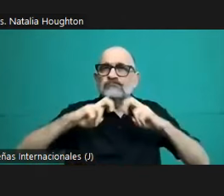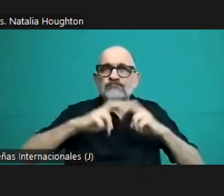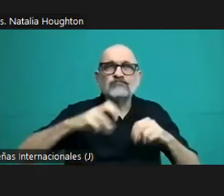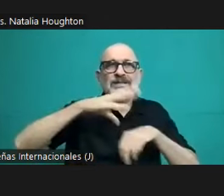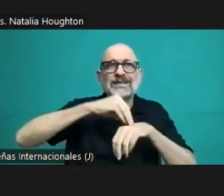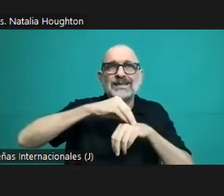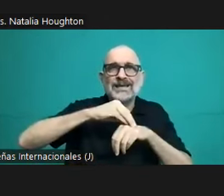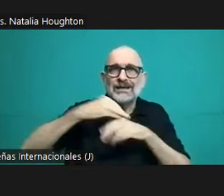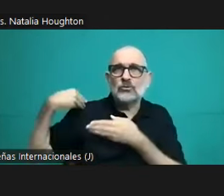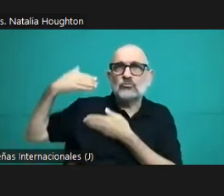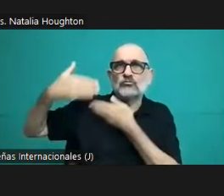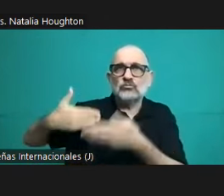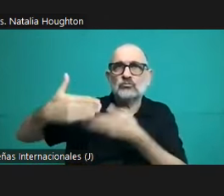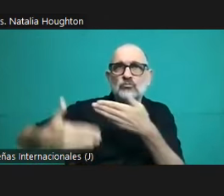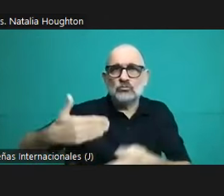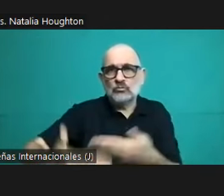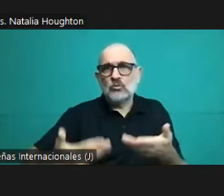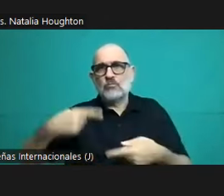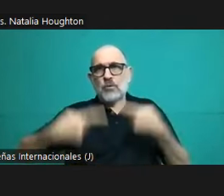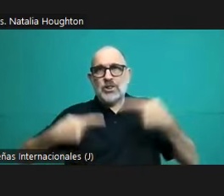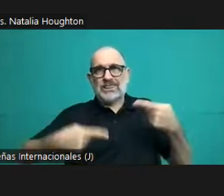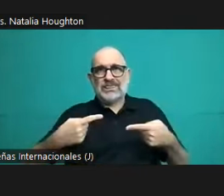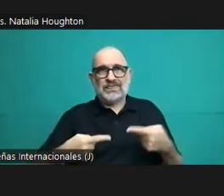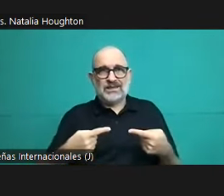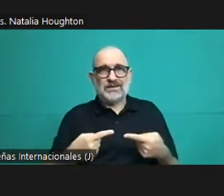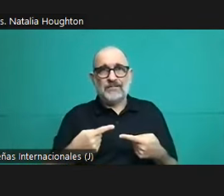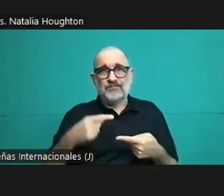an analysis of the policy processes in these